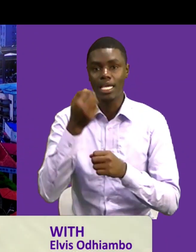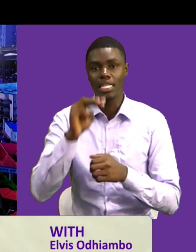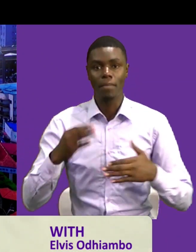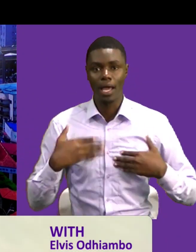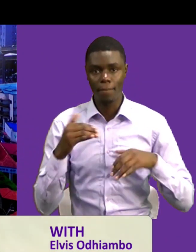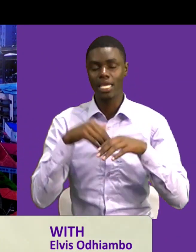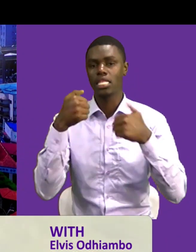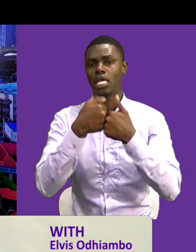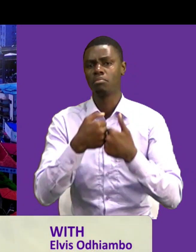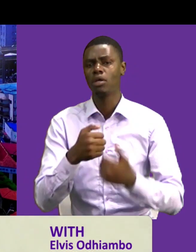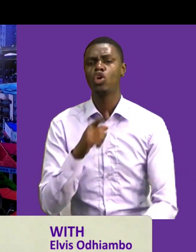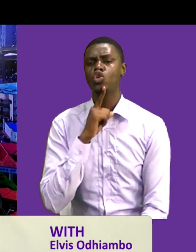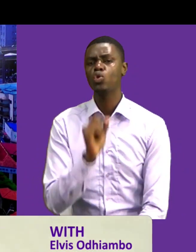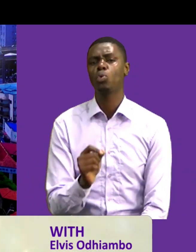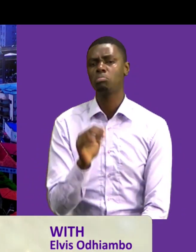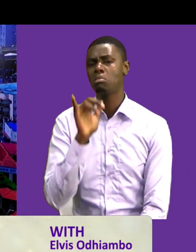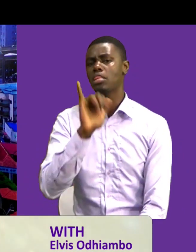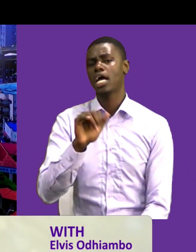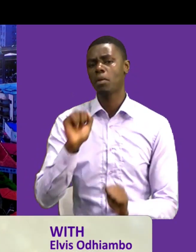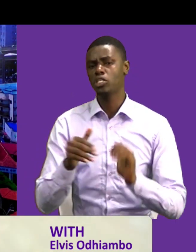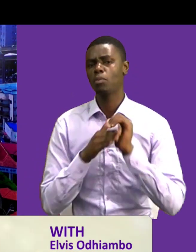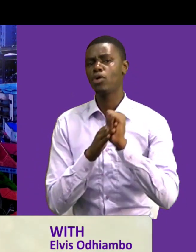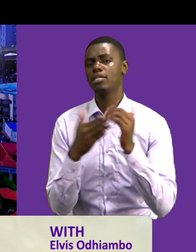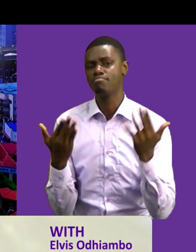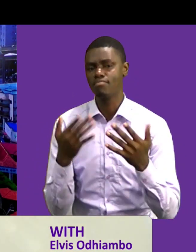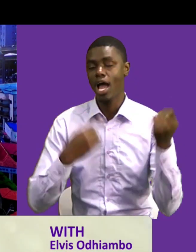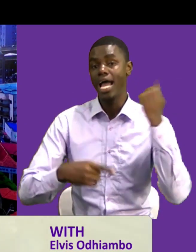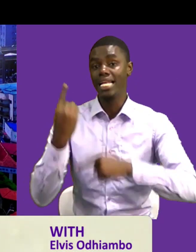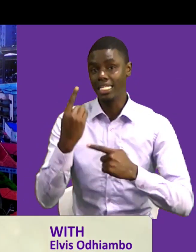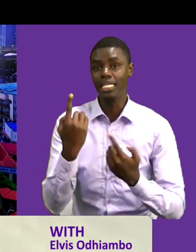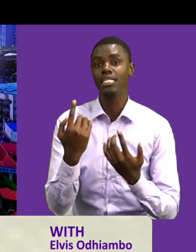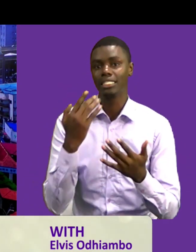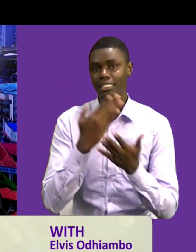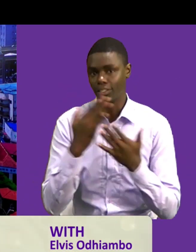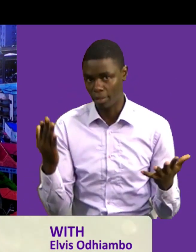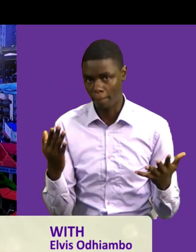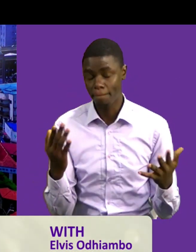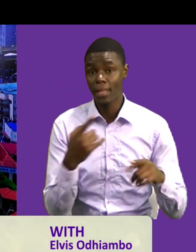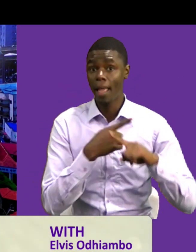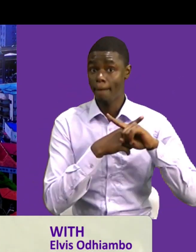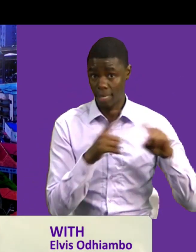game. So that can lead to them winning at least something.